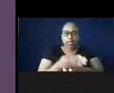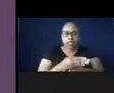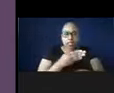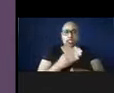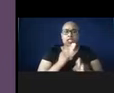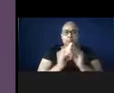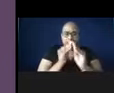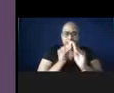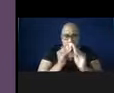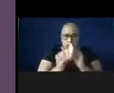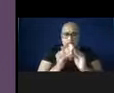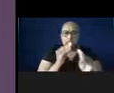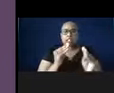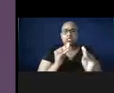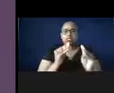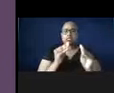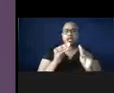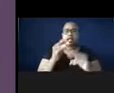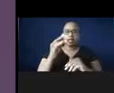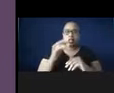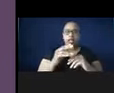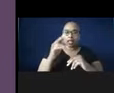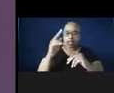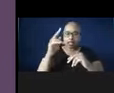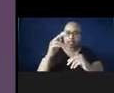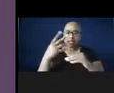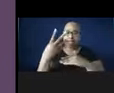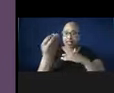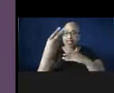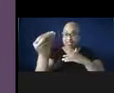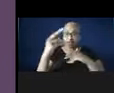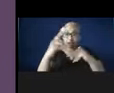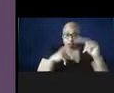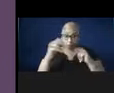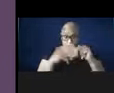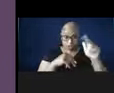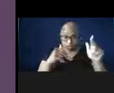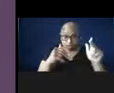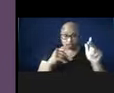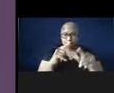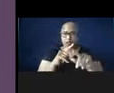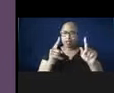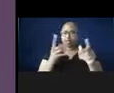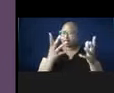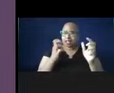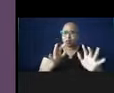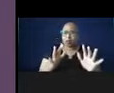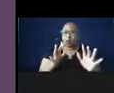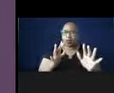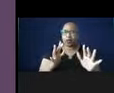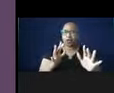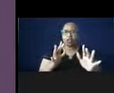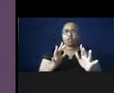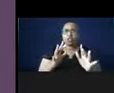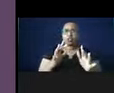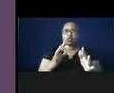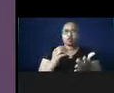want to do anything into the interior unless we, the